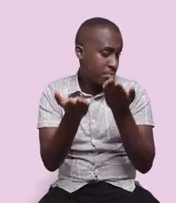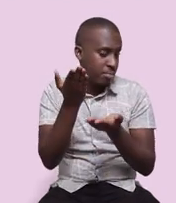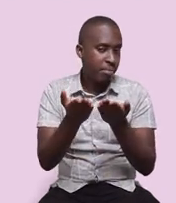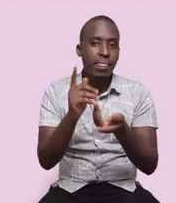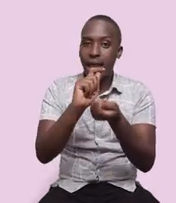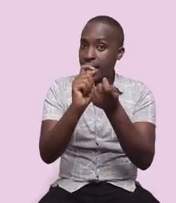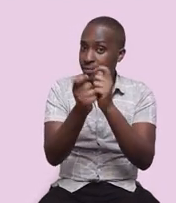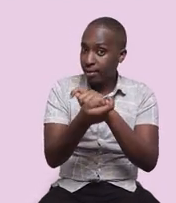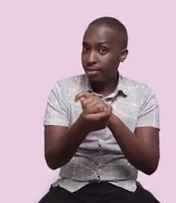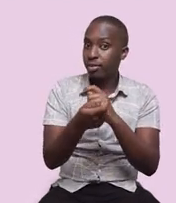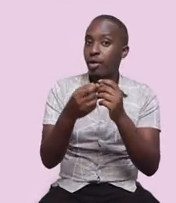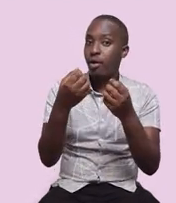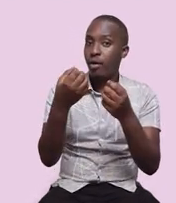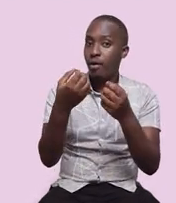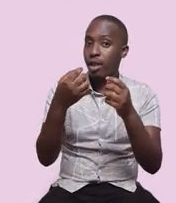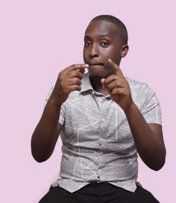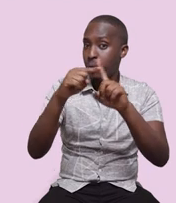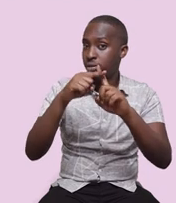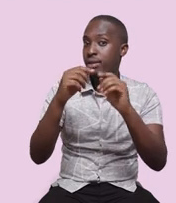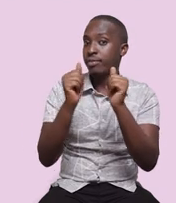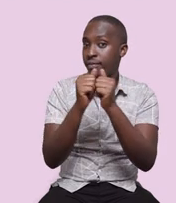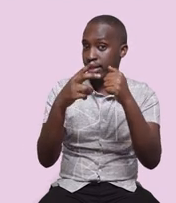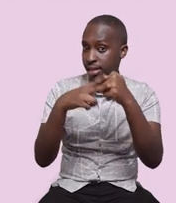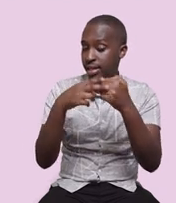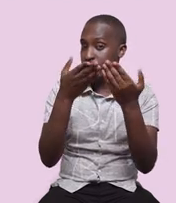The inverse of positive 17 is...